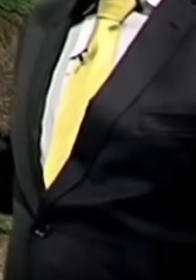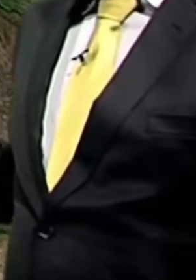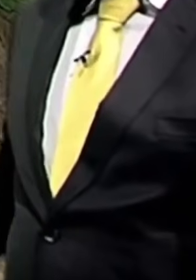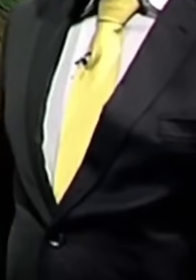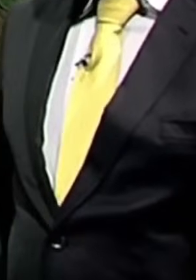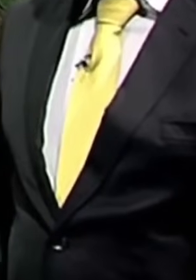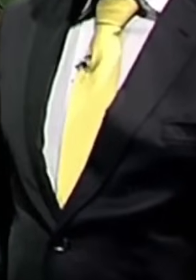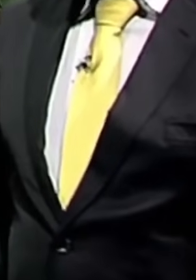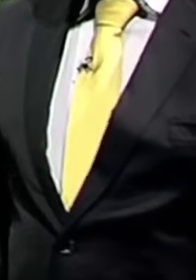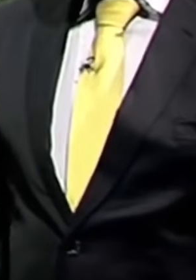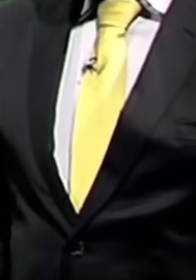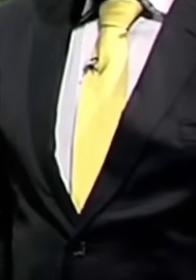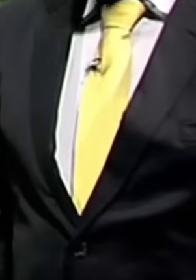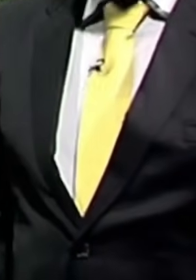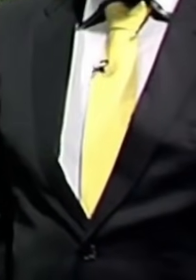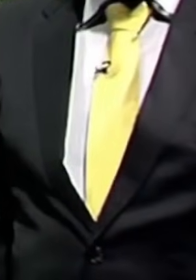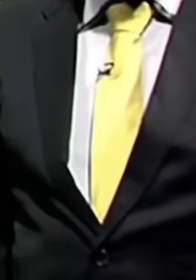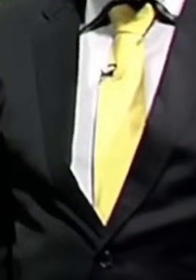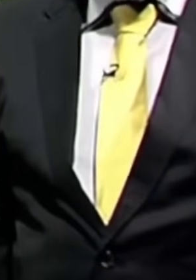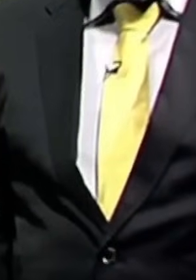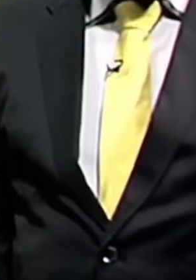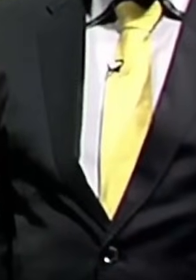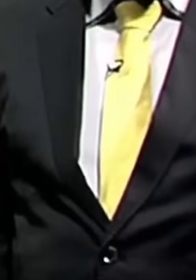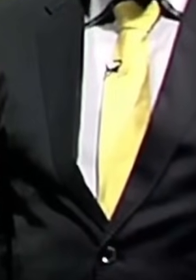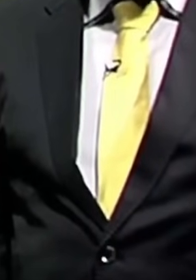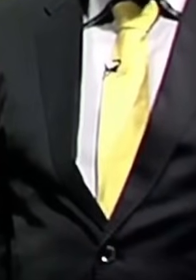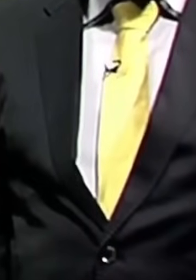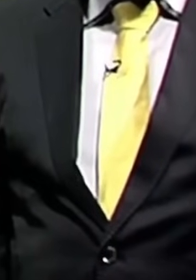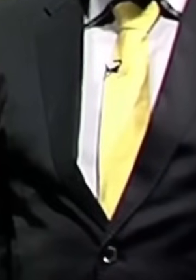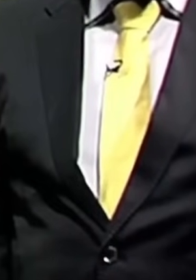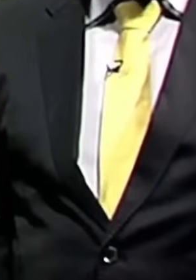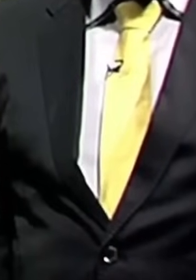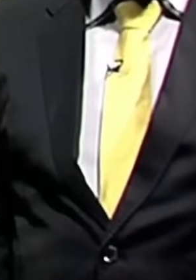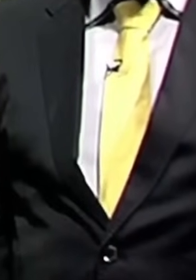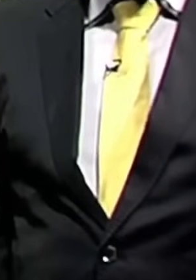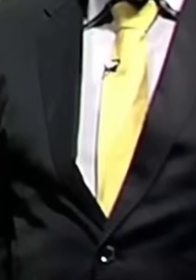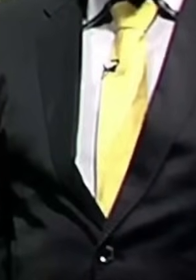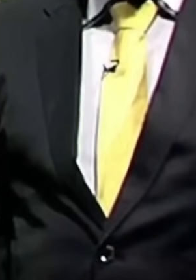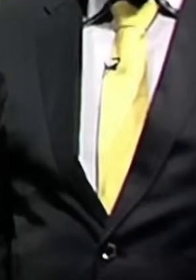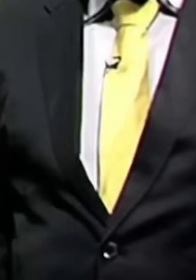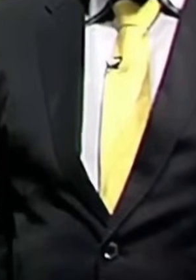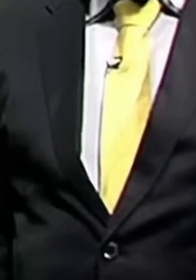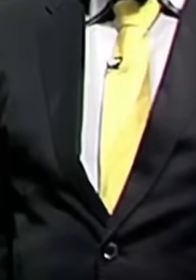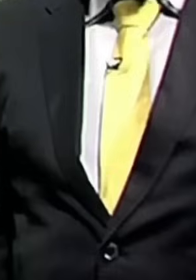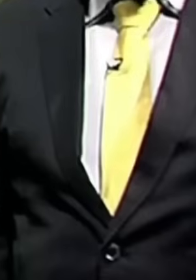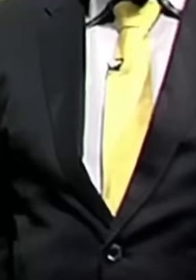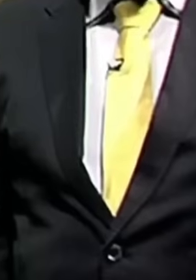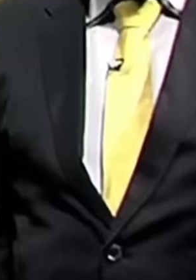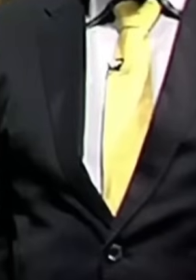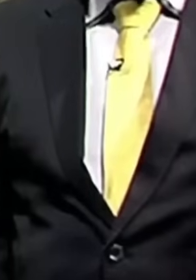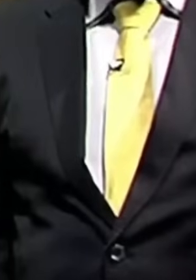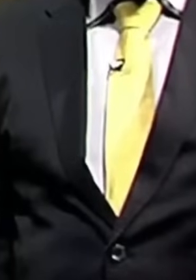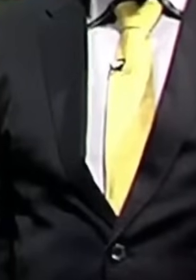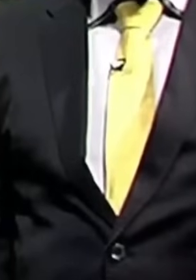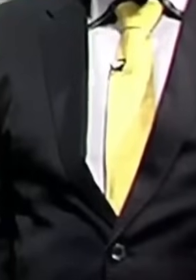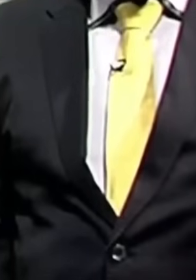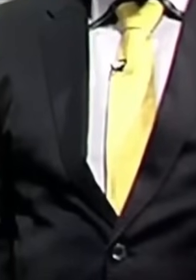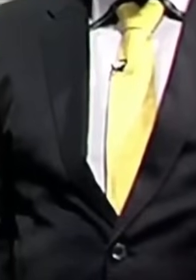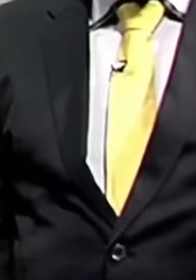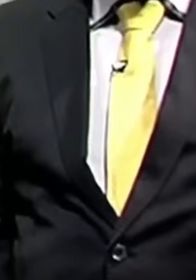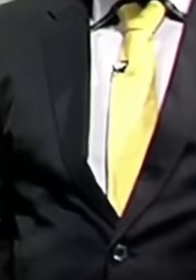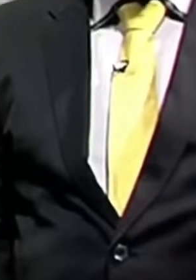mona Bethlehem wa shwa mtsumedi mona Fixback a thi ha shibile dibakatana tsa Bothaville tlefla tsoma shwa mtsumraro mu ha shibile ka hare ho provincial ba